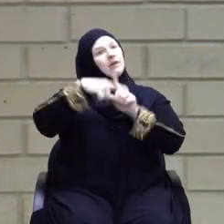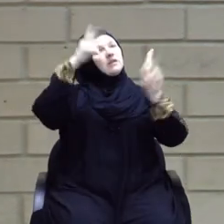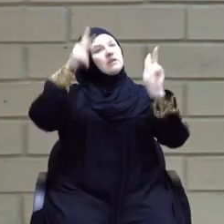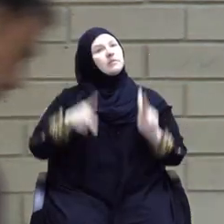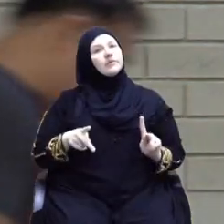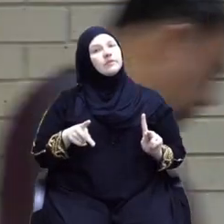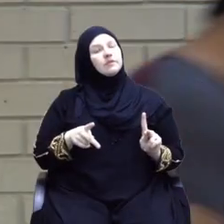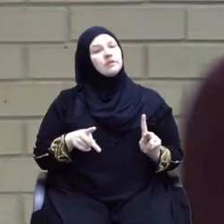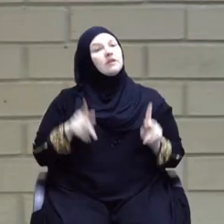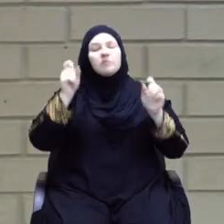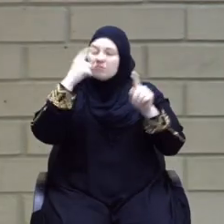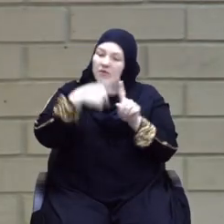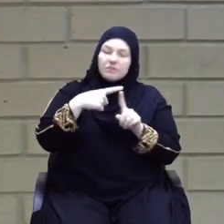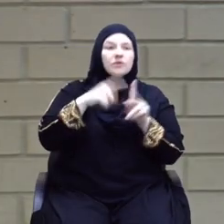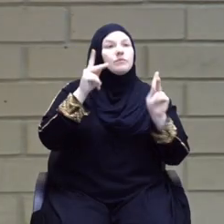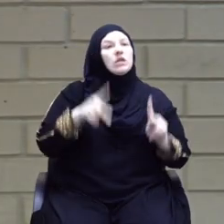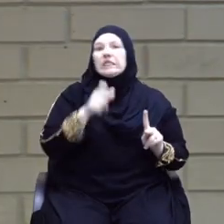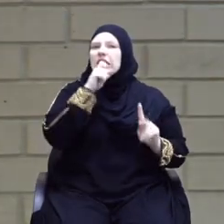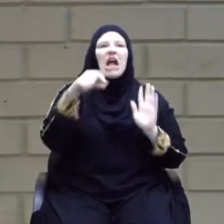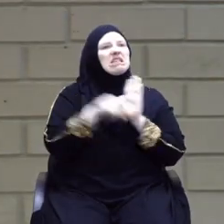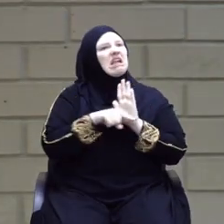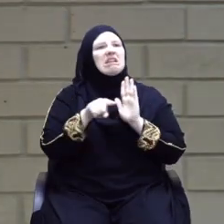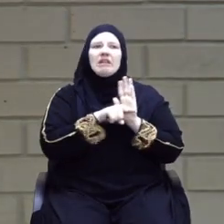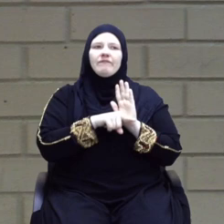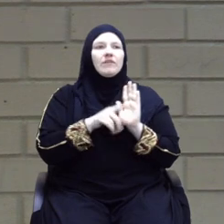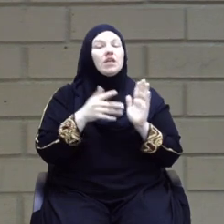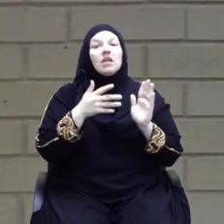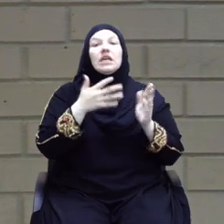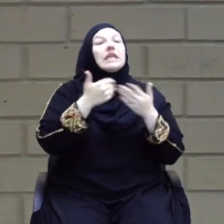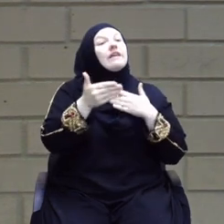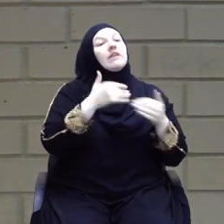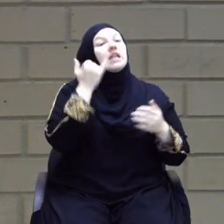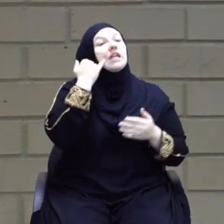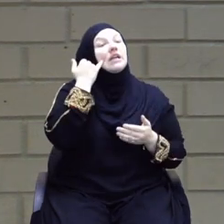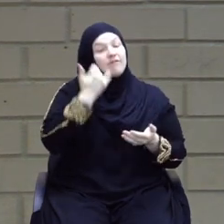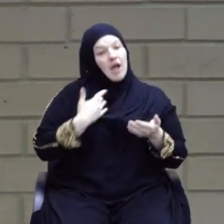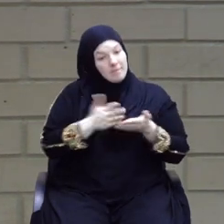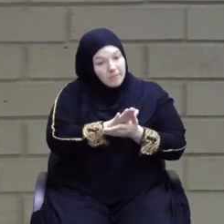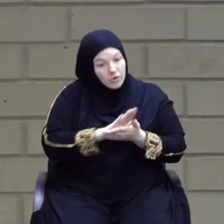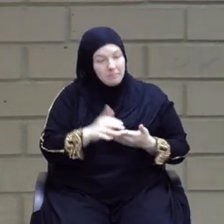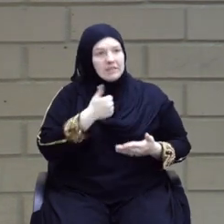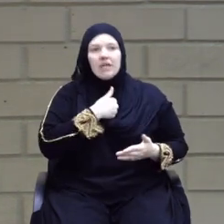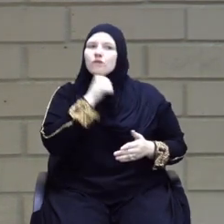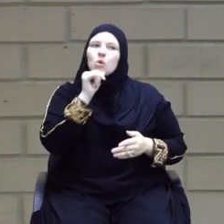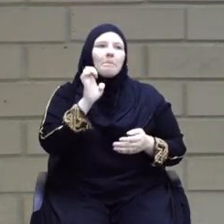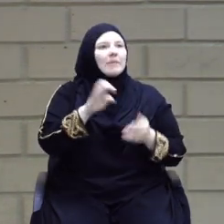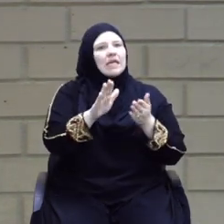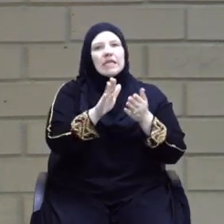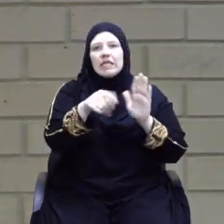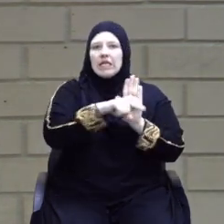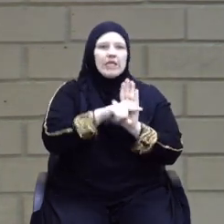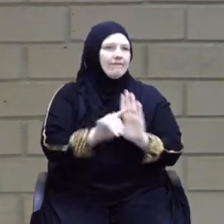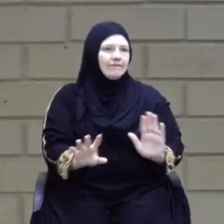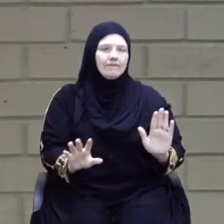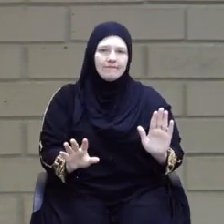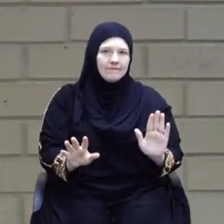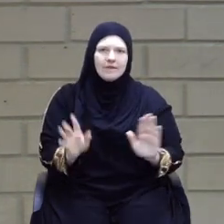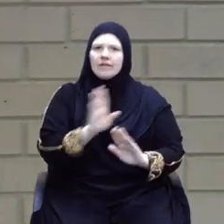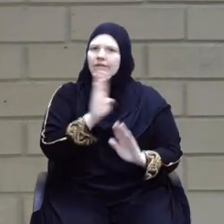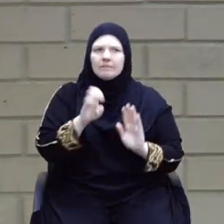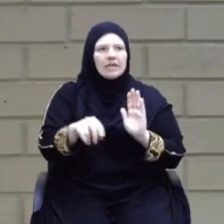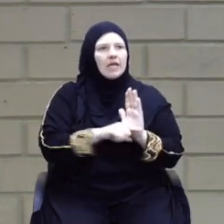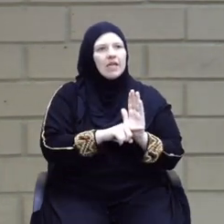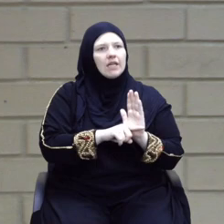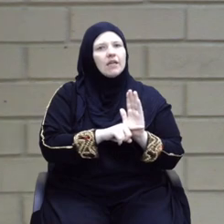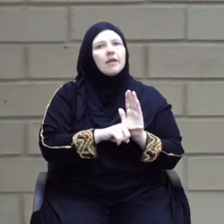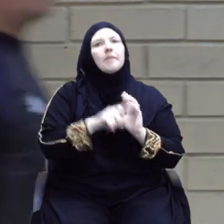this positive, not negative force, even if you are pure yourself, even if you cleanse your own soul, but still you need to,